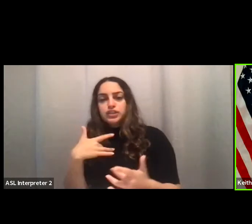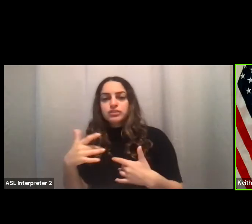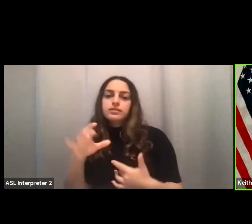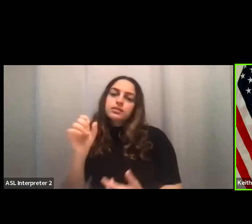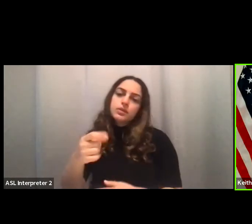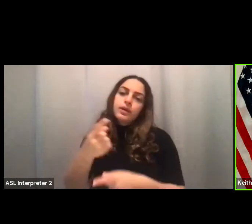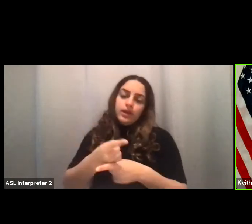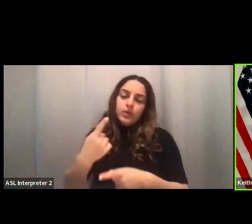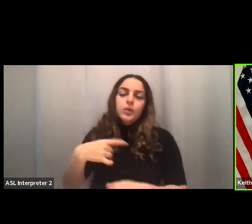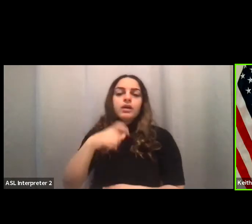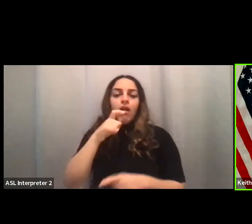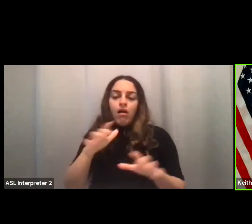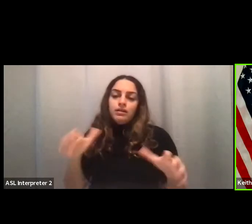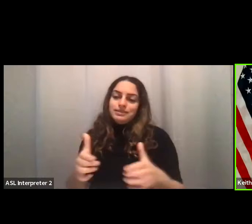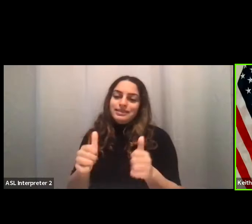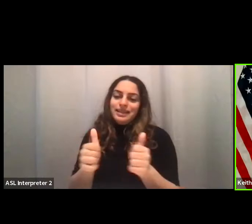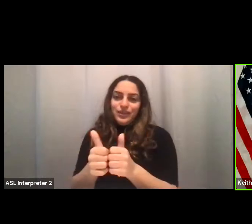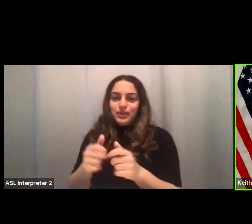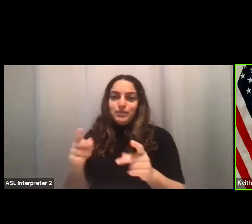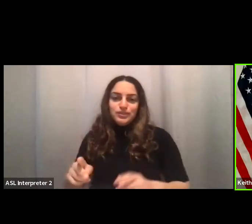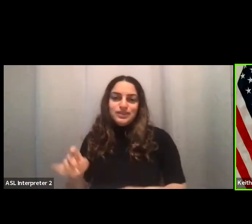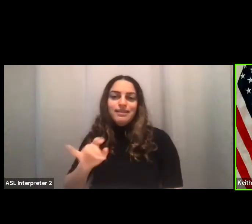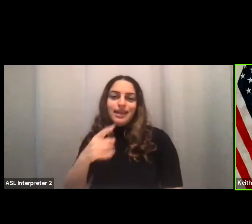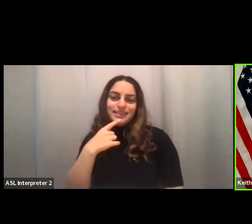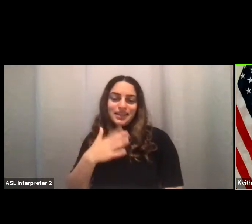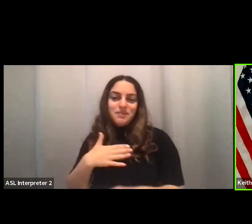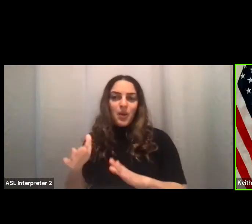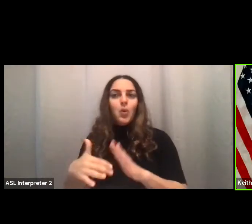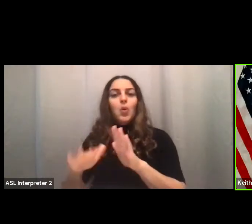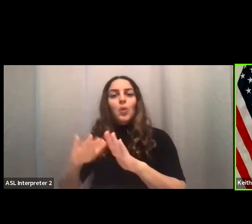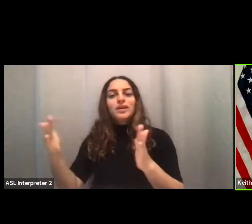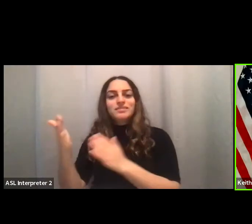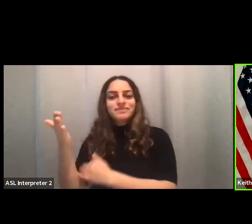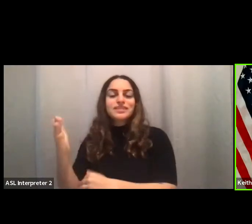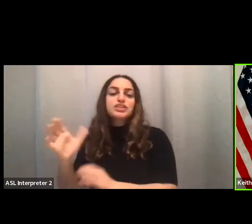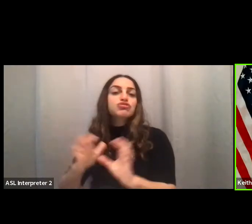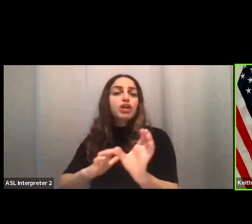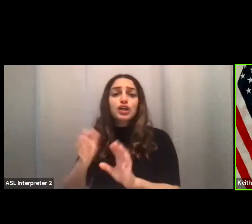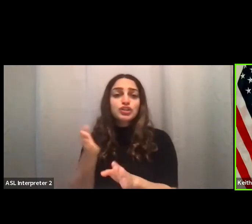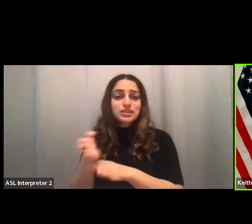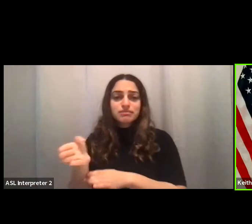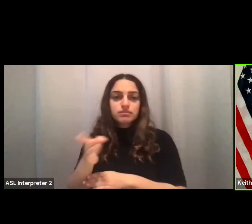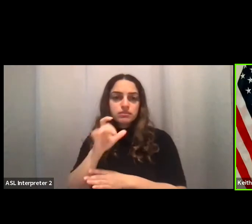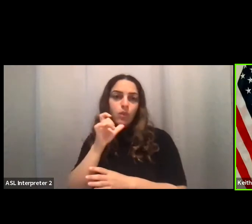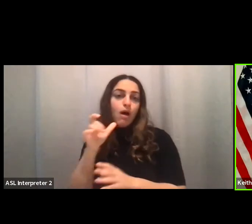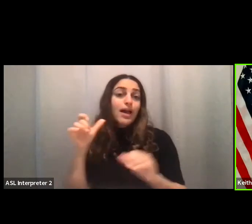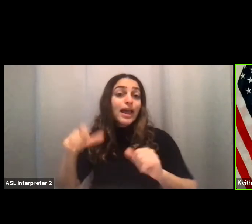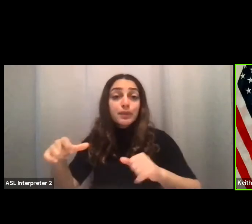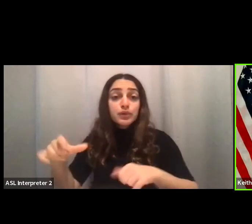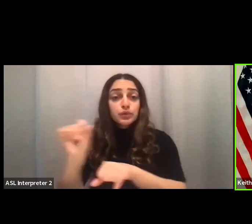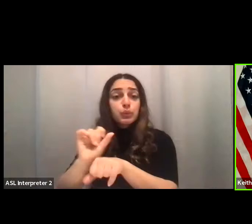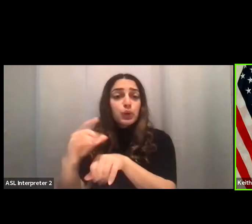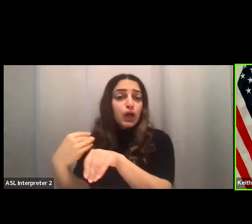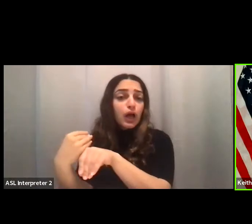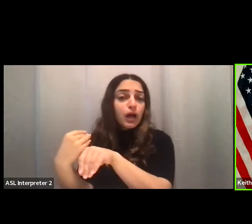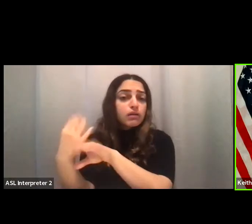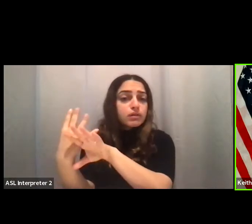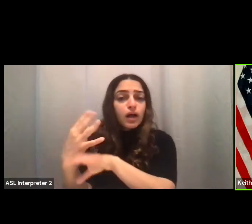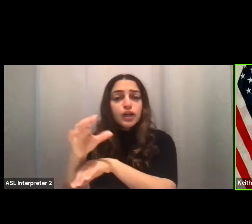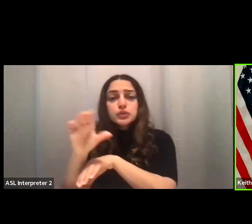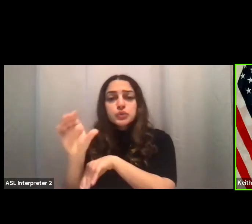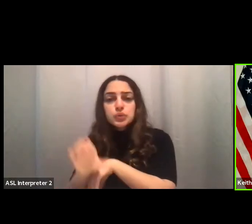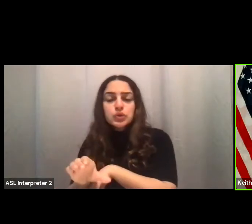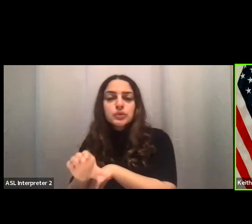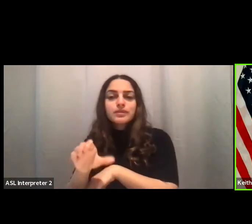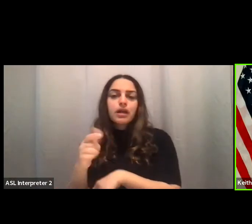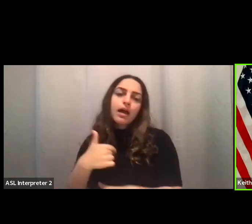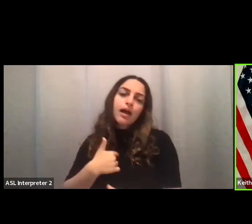like i said in my opening statement the construction industry didn't have the luxury of working on zoom and i would have liked to see you all in person have done this in